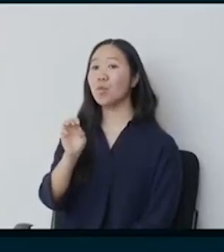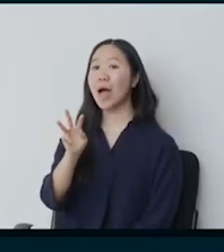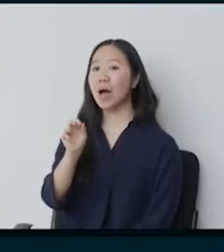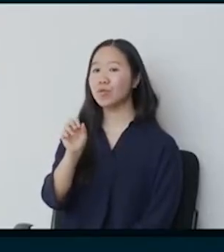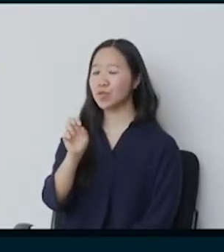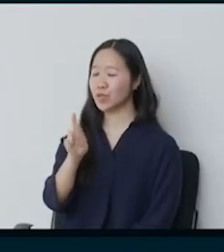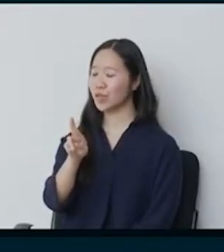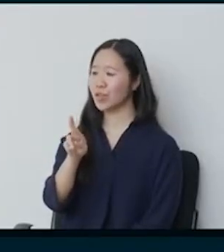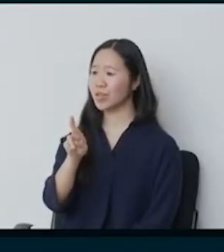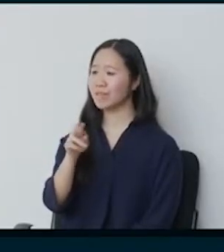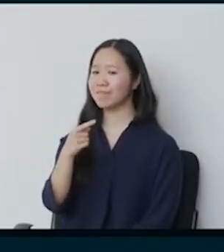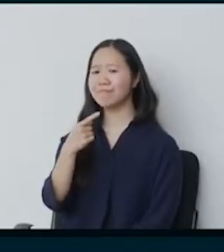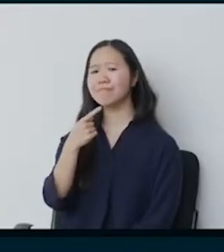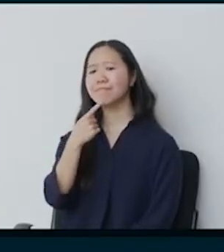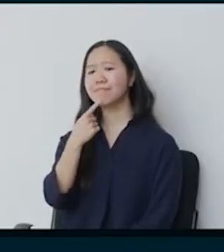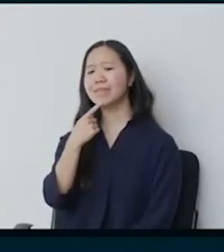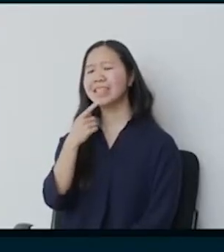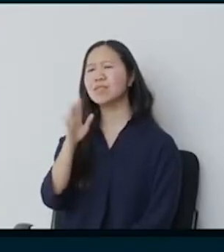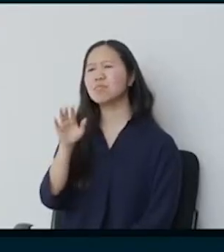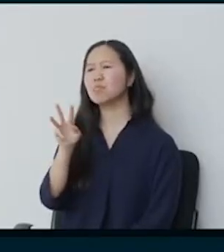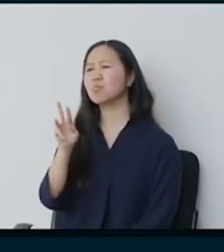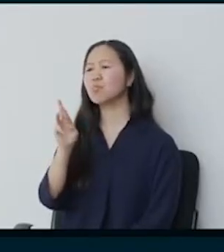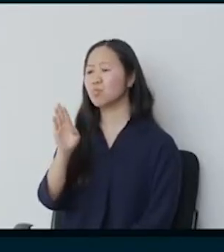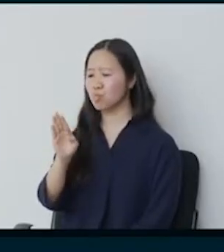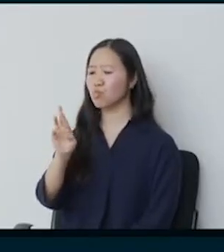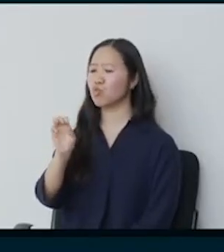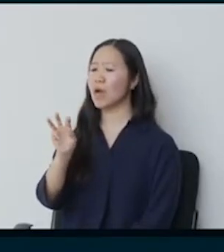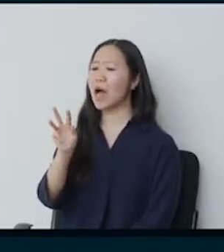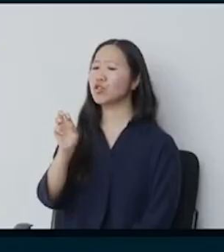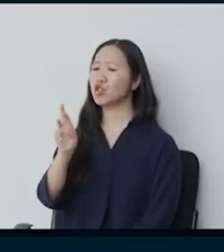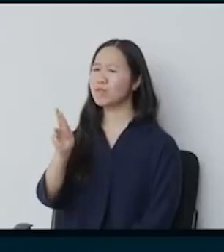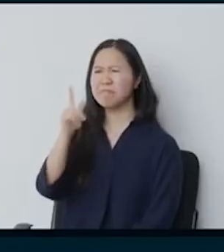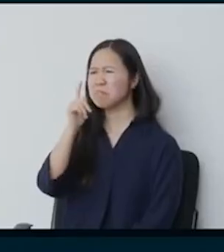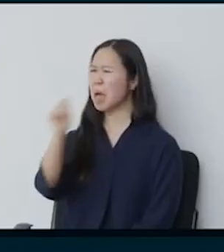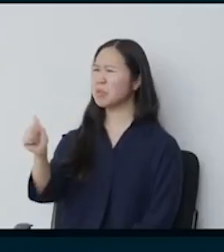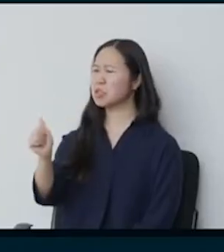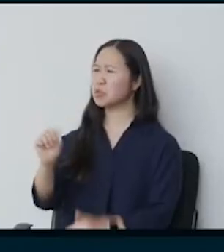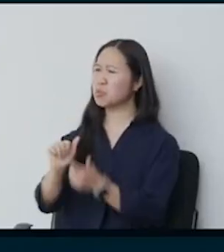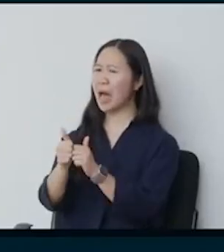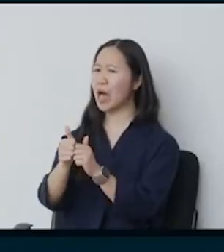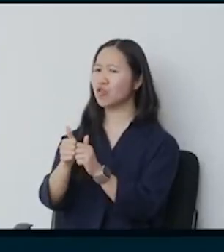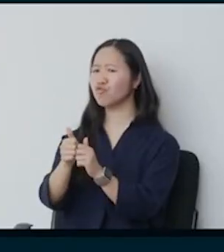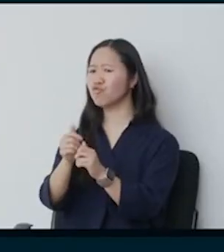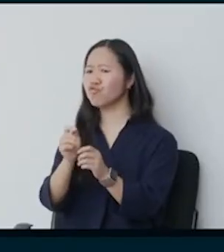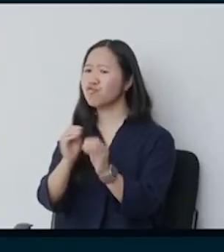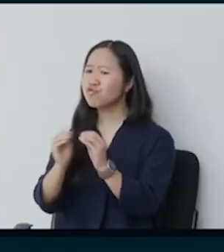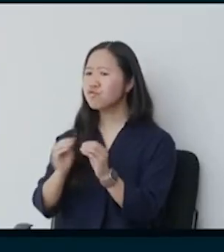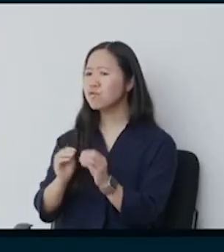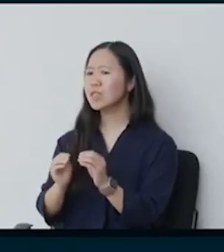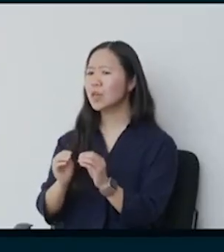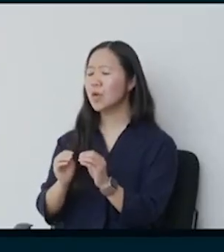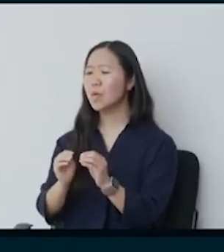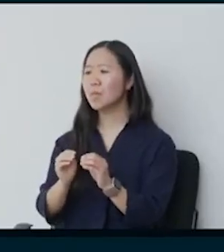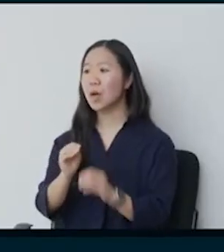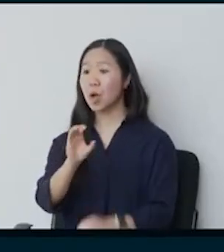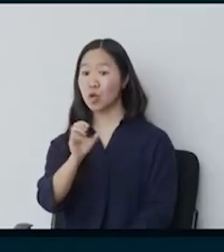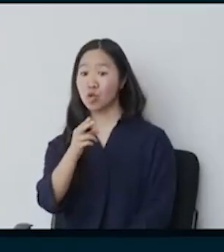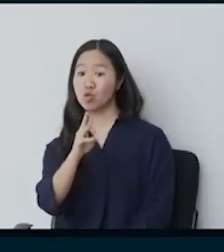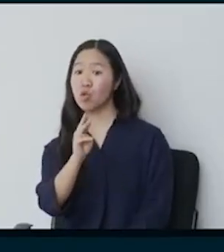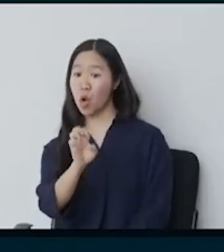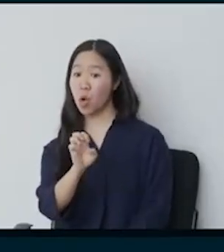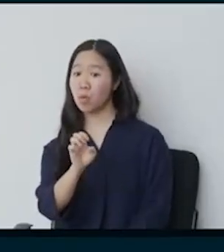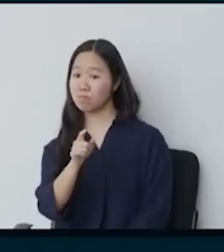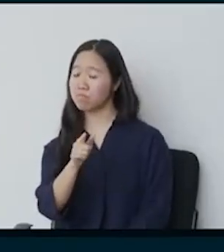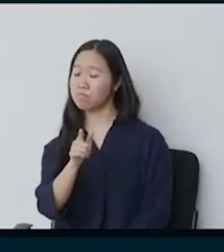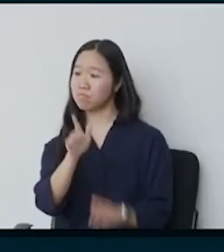it says, hey browser, it's up to you how you style this. Just make it work, make it accessible. And the Chrome browser does an awesome thing, and it